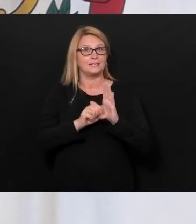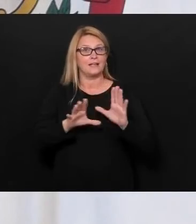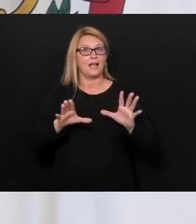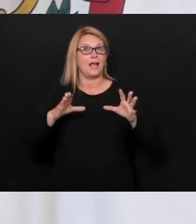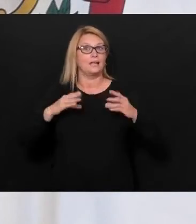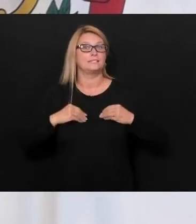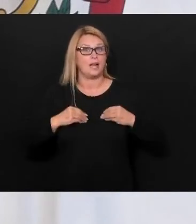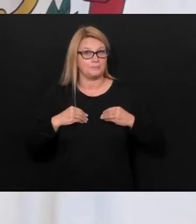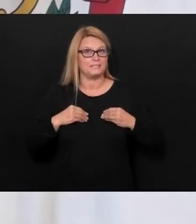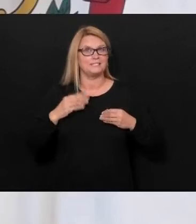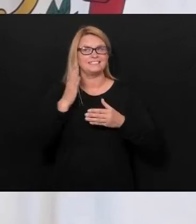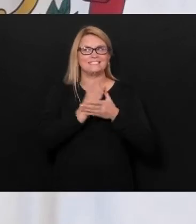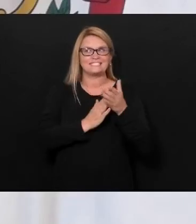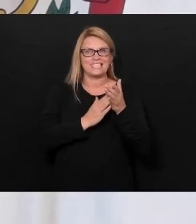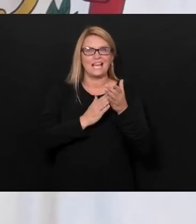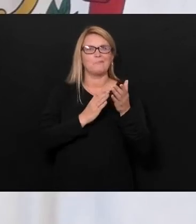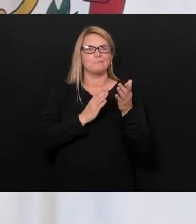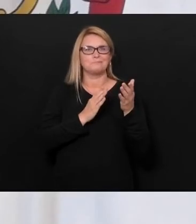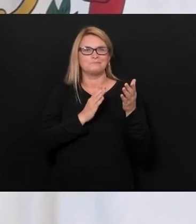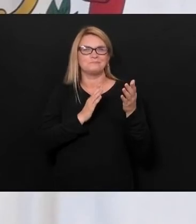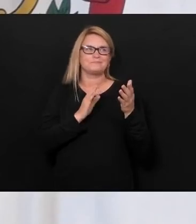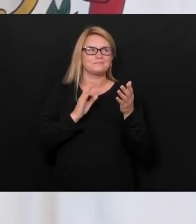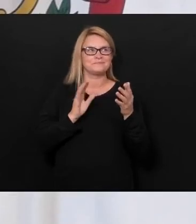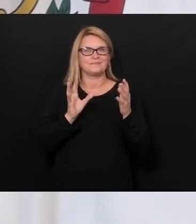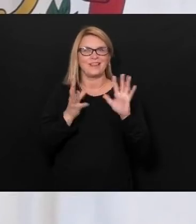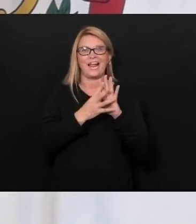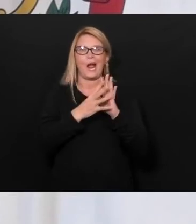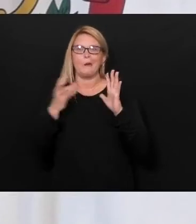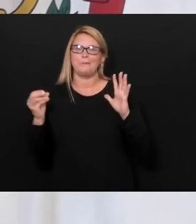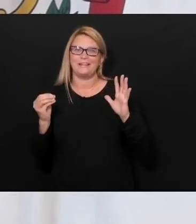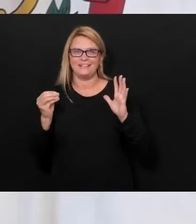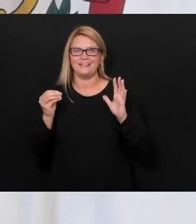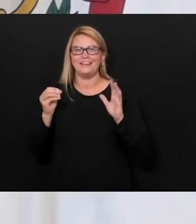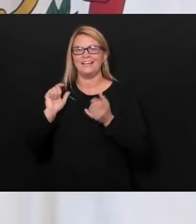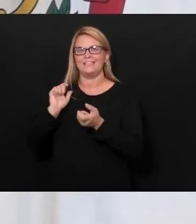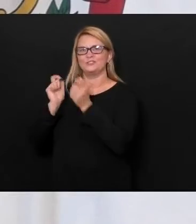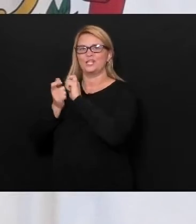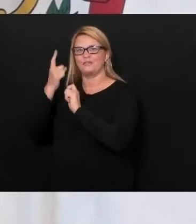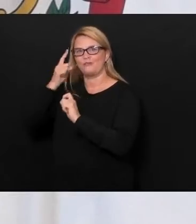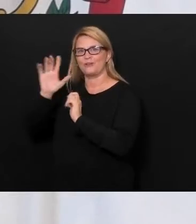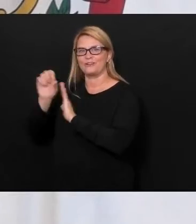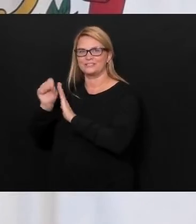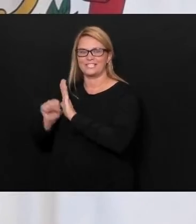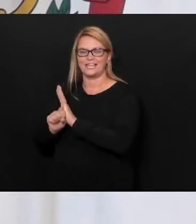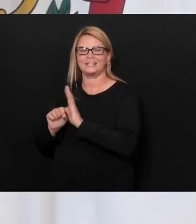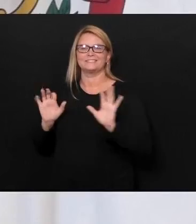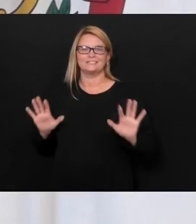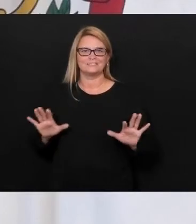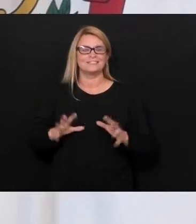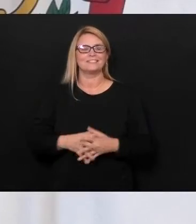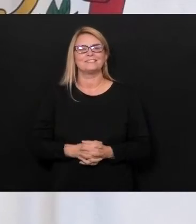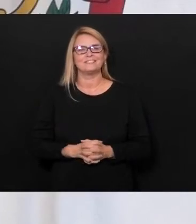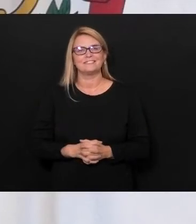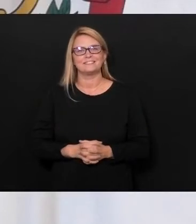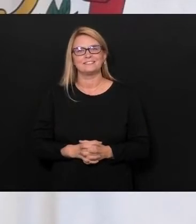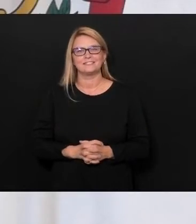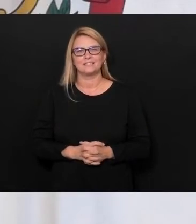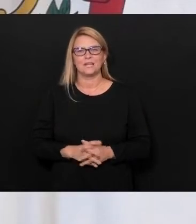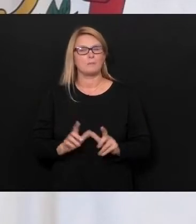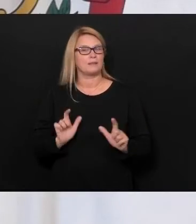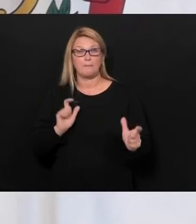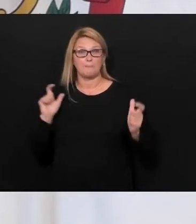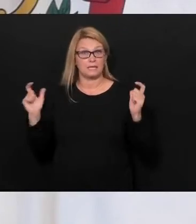adopted some version and then put their little twist on it so they could run out and say how good they did and all that. But the